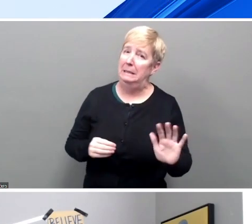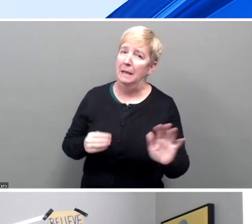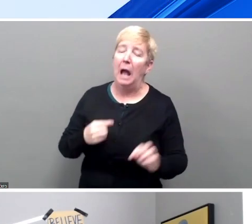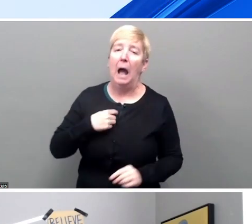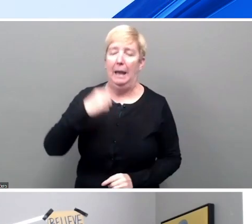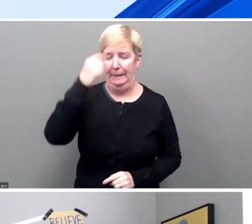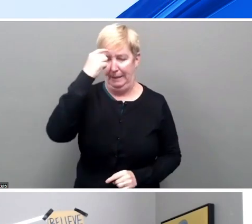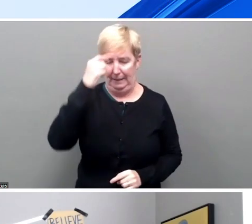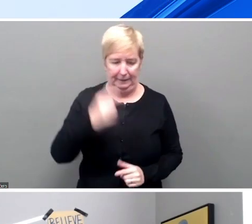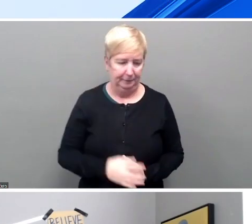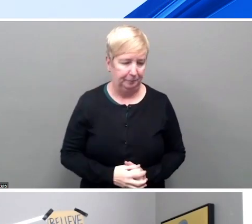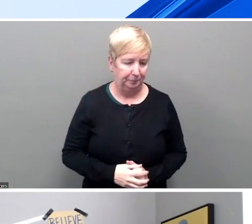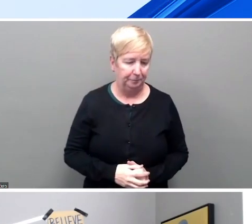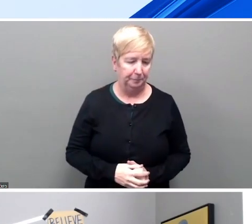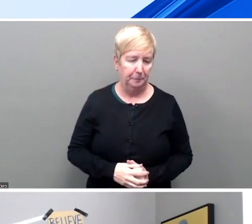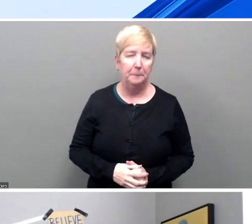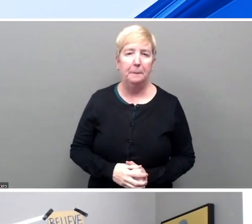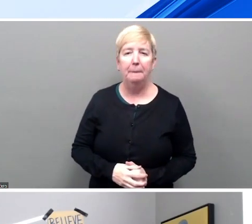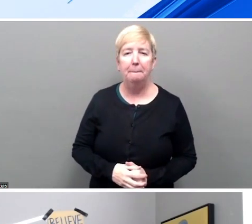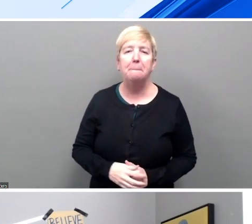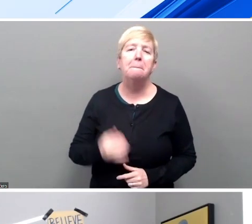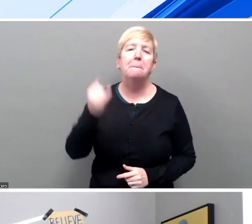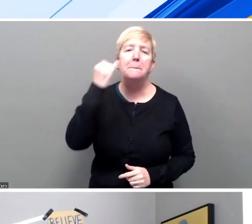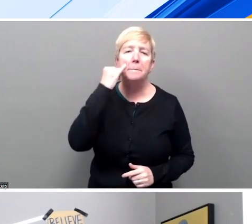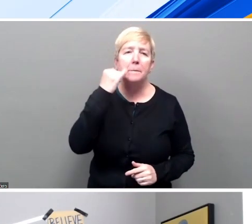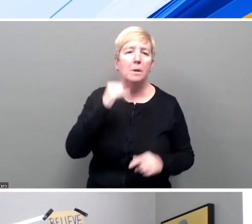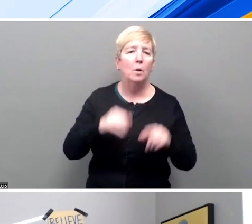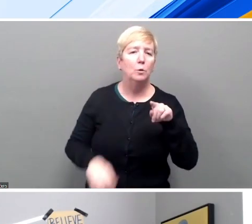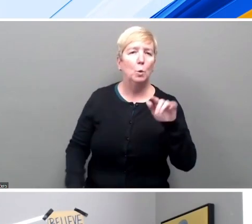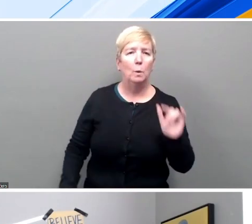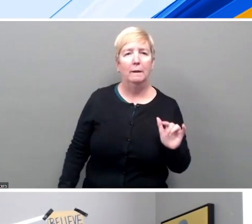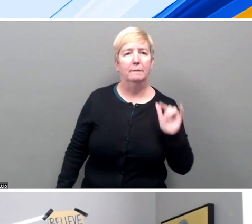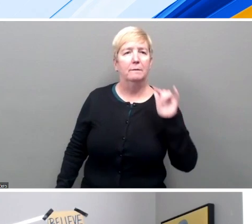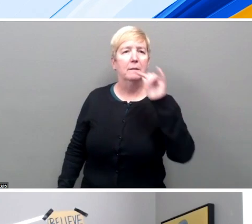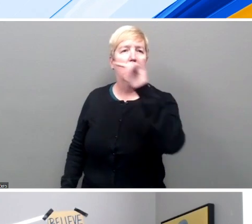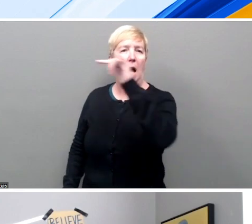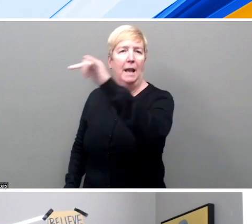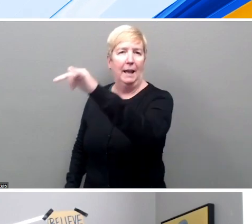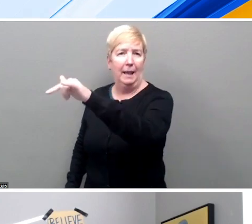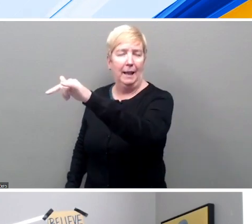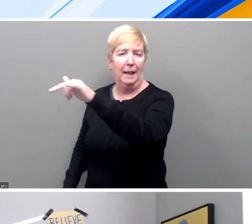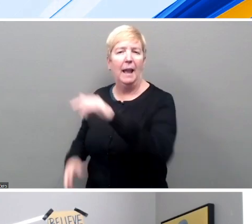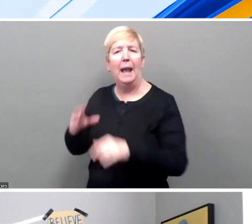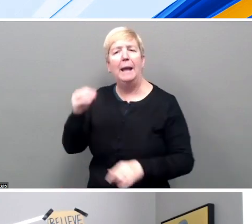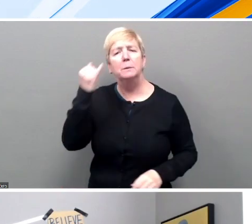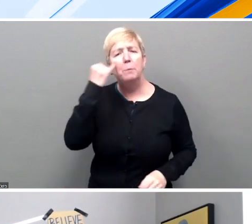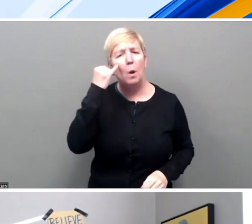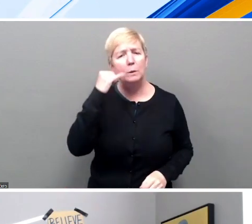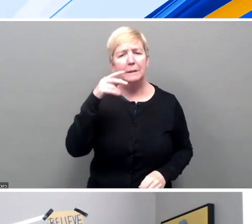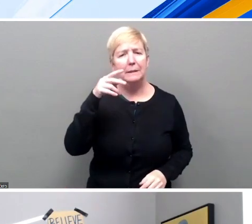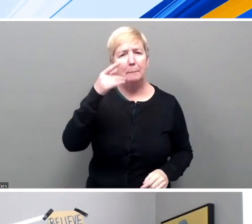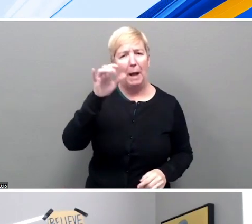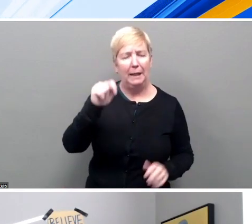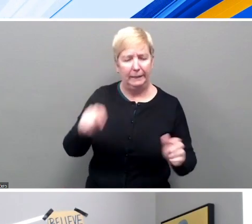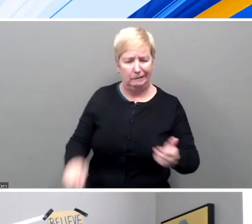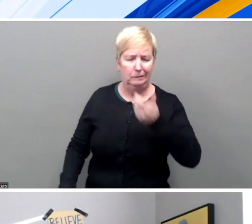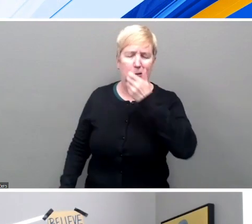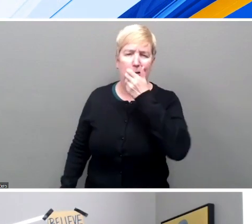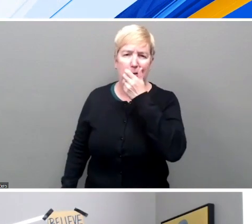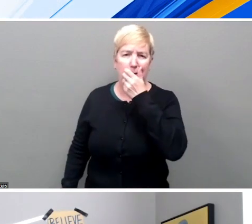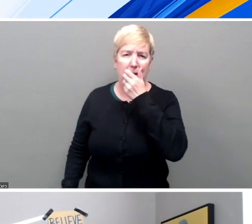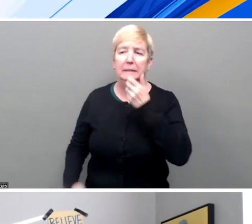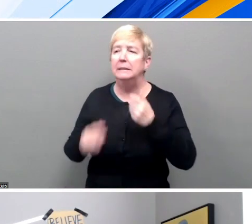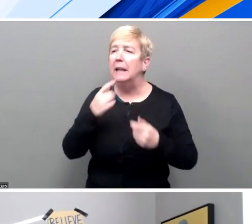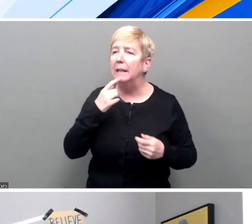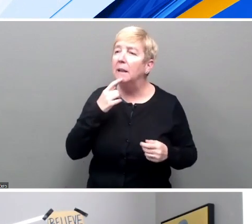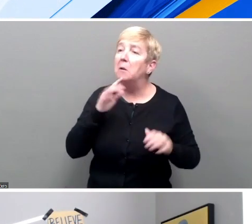is if you were flying on an airplane and the pilot got on and said, I just want you to know that